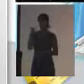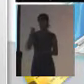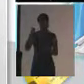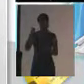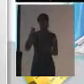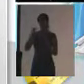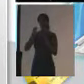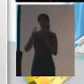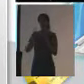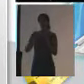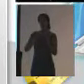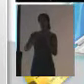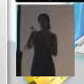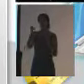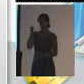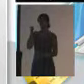see, the robot